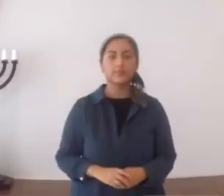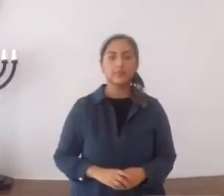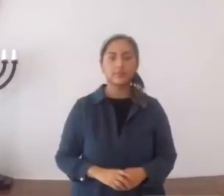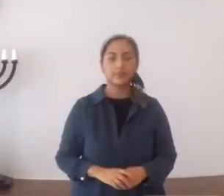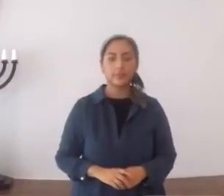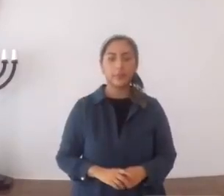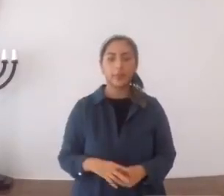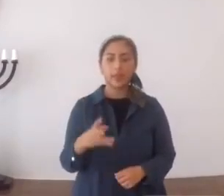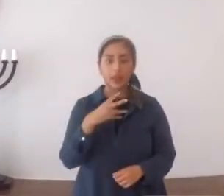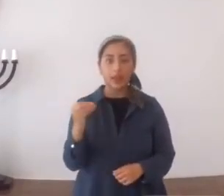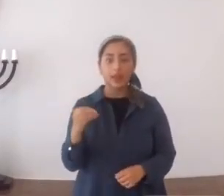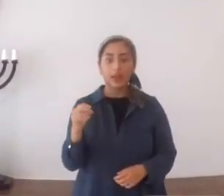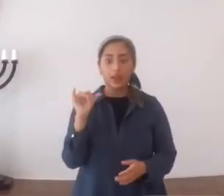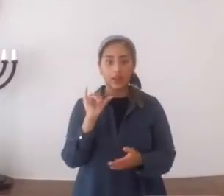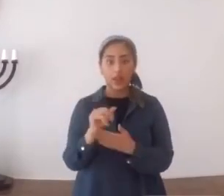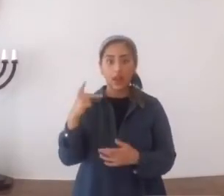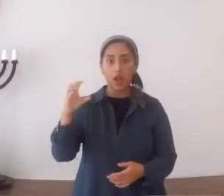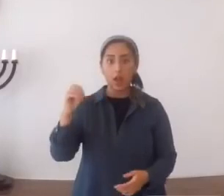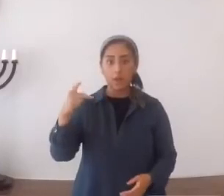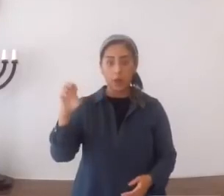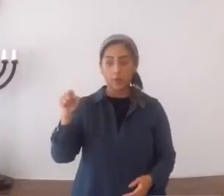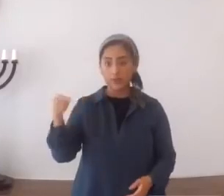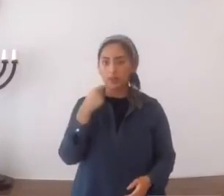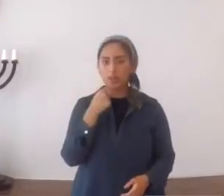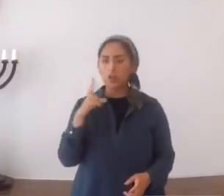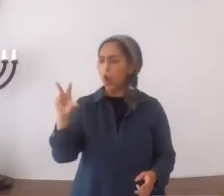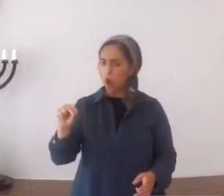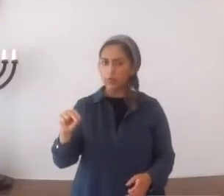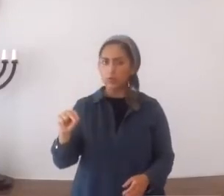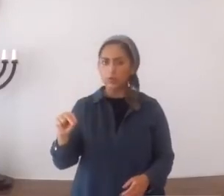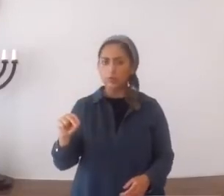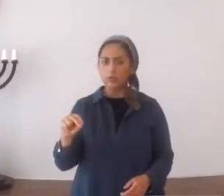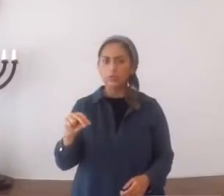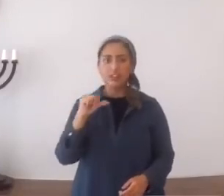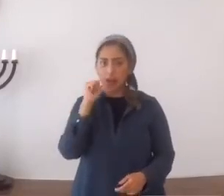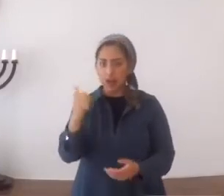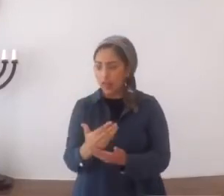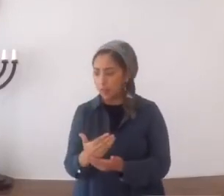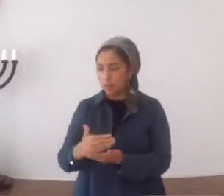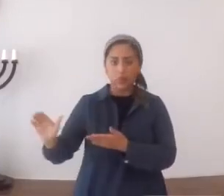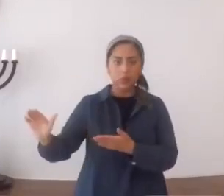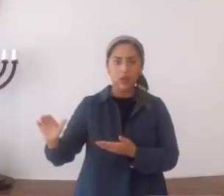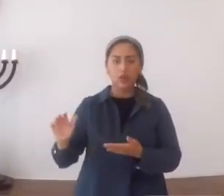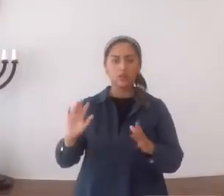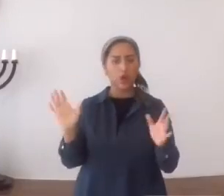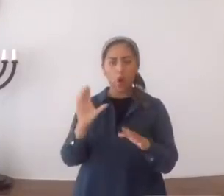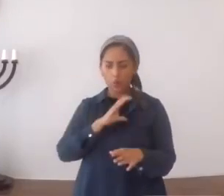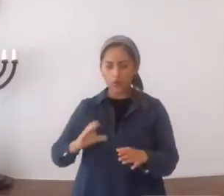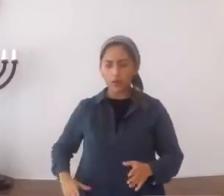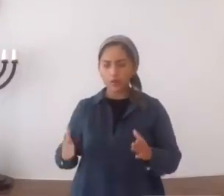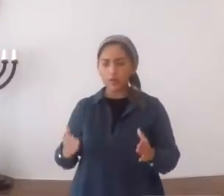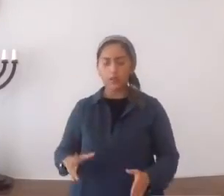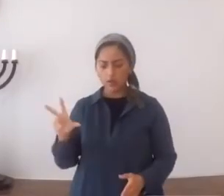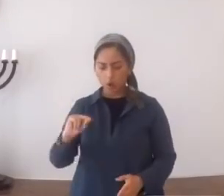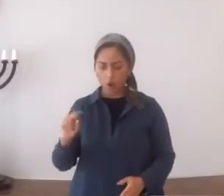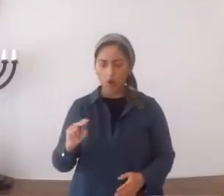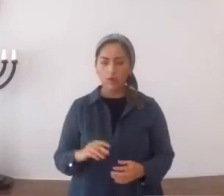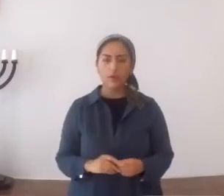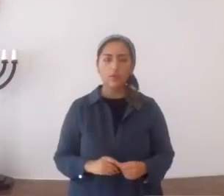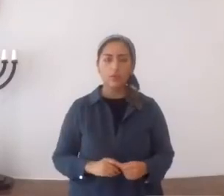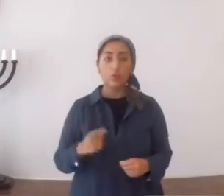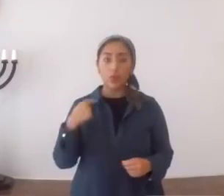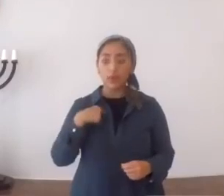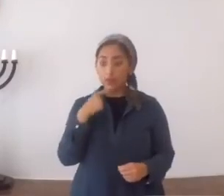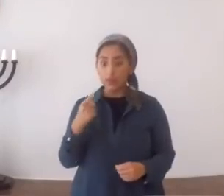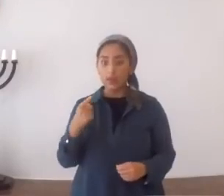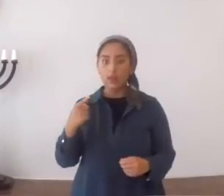the Second Concilium Entonces Vatican este started. Papa Juan XXIII dijo, no, So then this Pope John no hay que 23rd llamarles said, herejes a no, los cristianos, we didn't have to call the